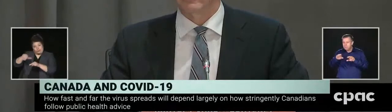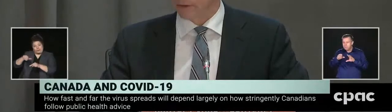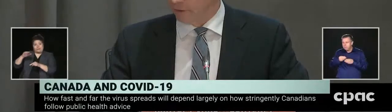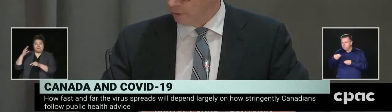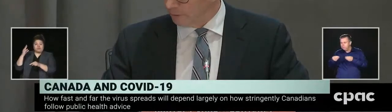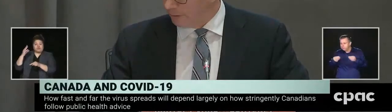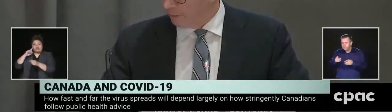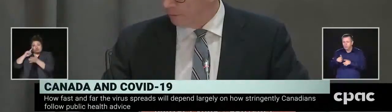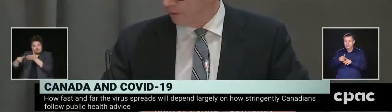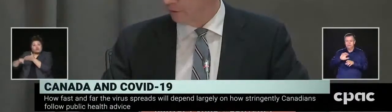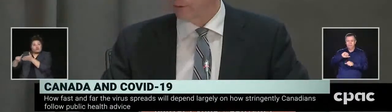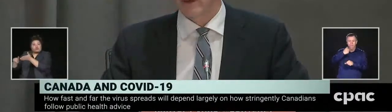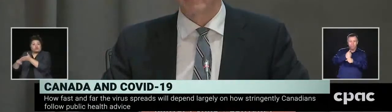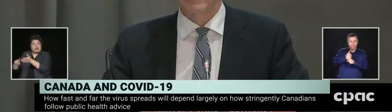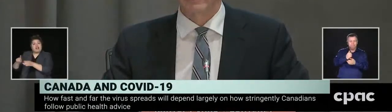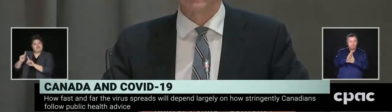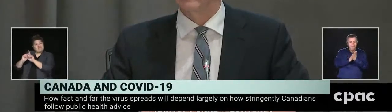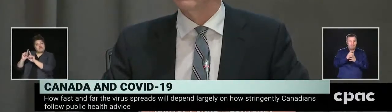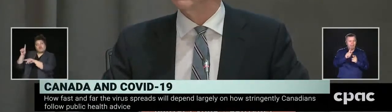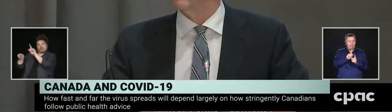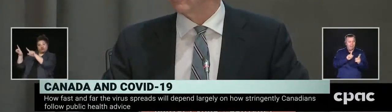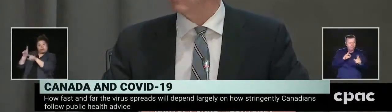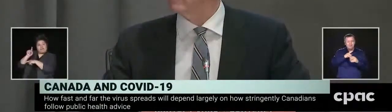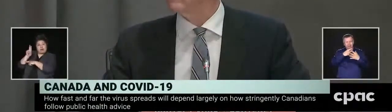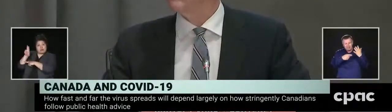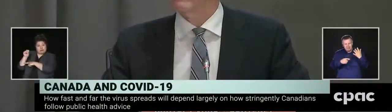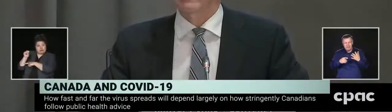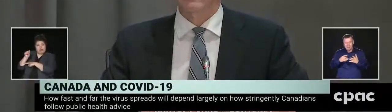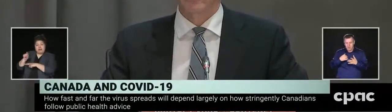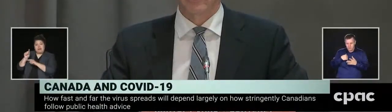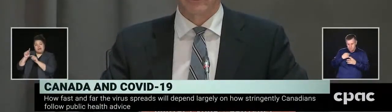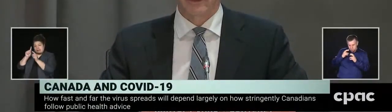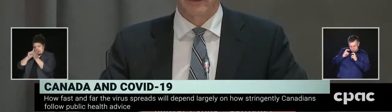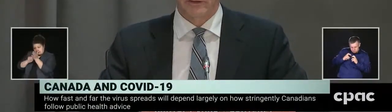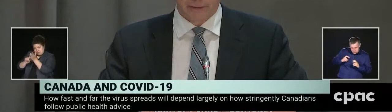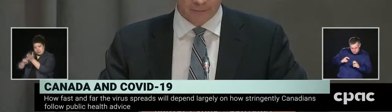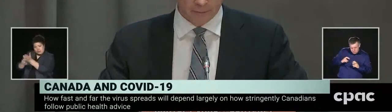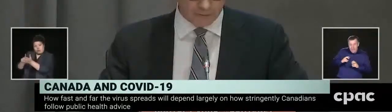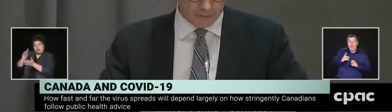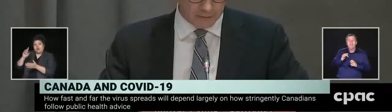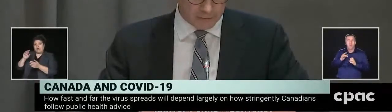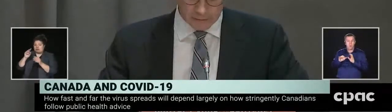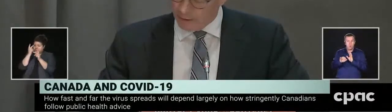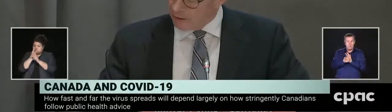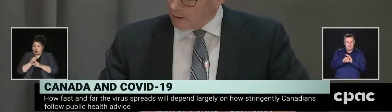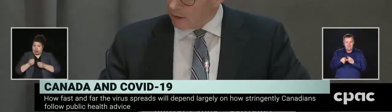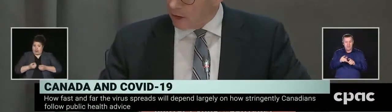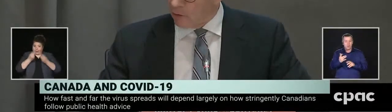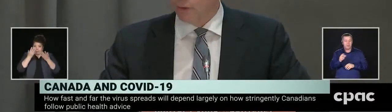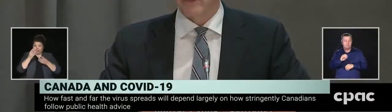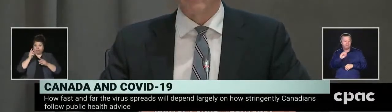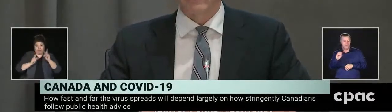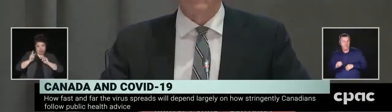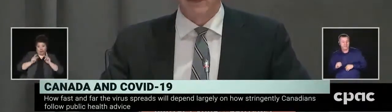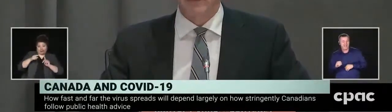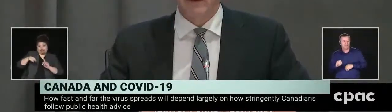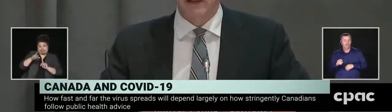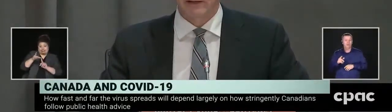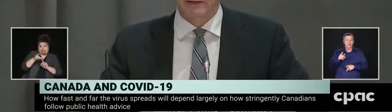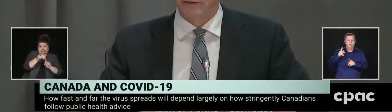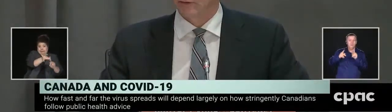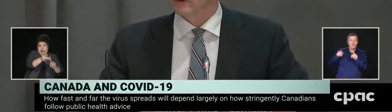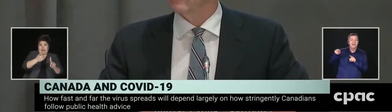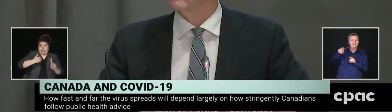those, we can determine the percentage of the population infected, as noted on slide 14. With that, we